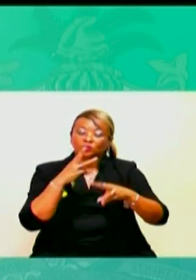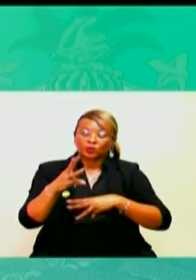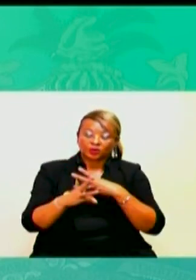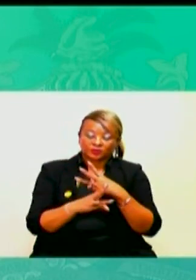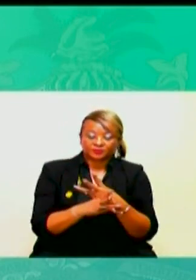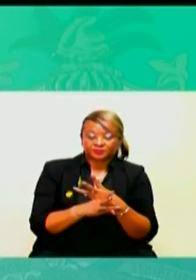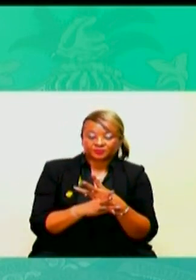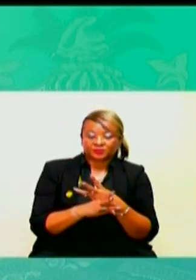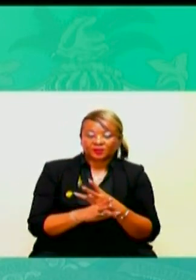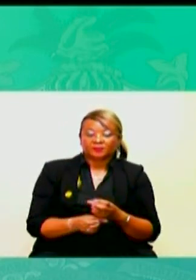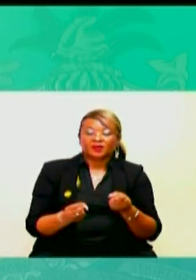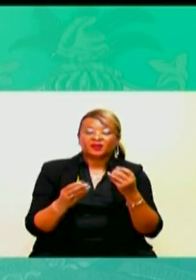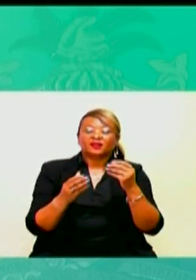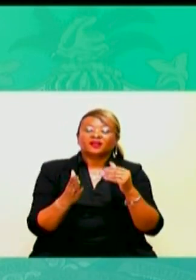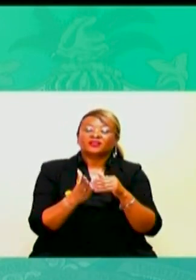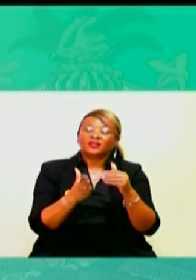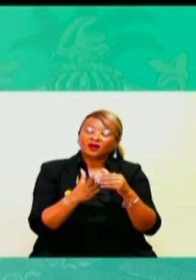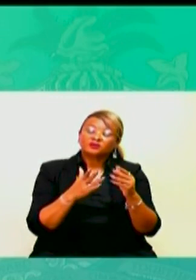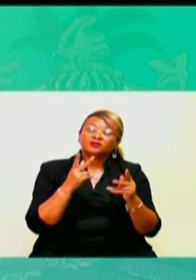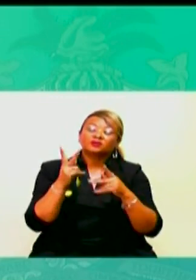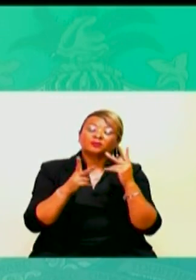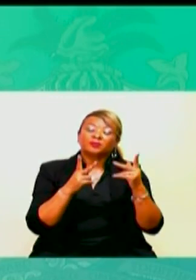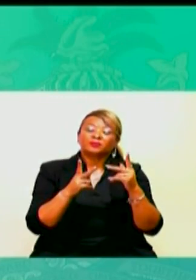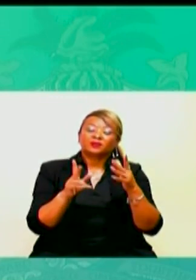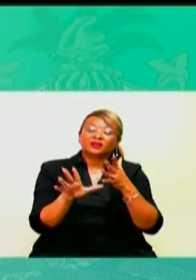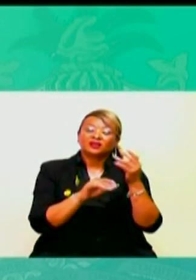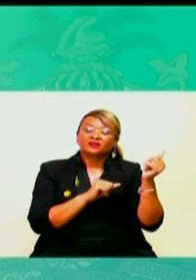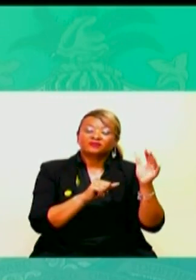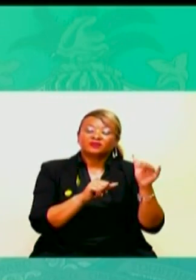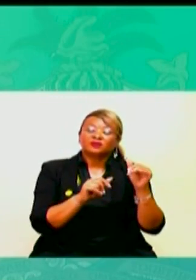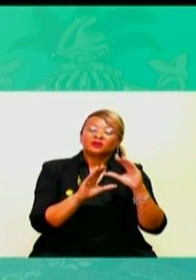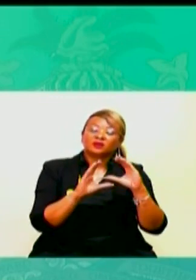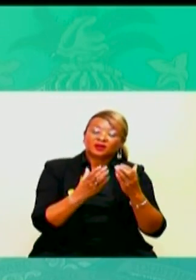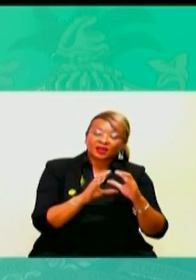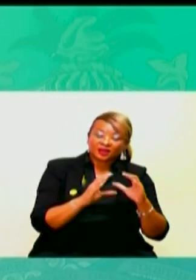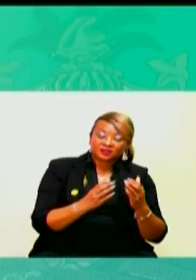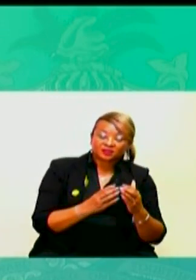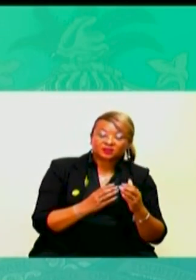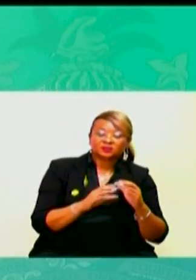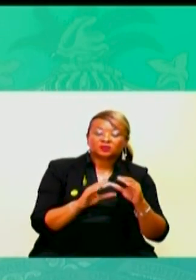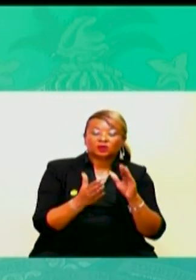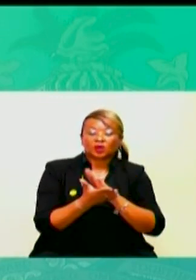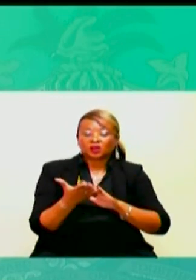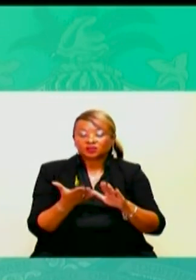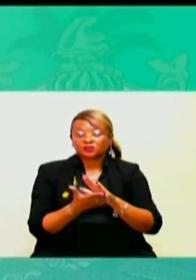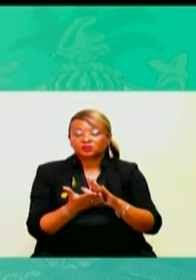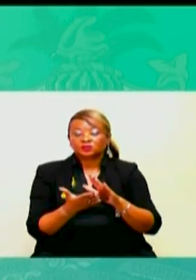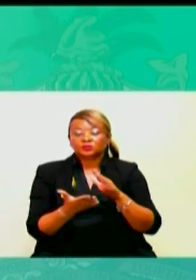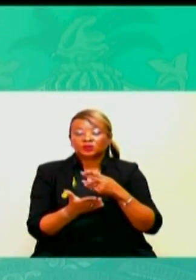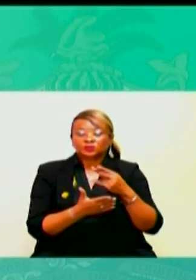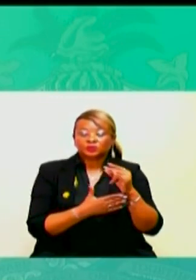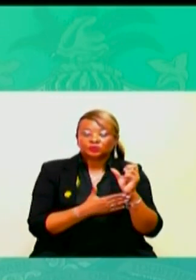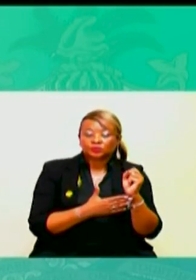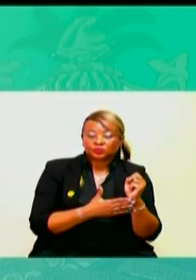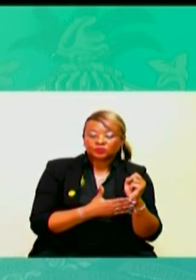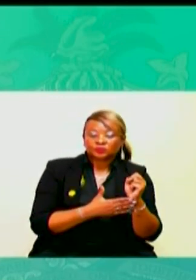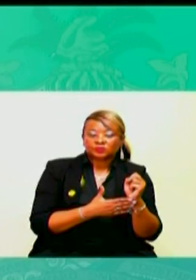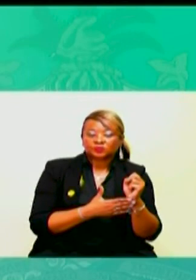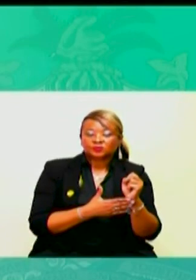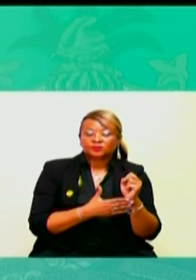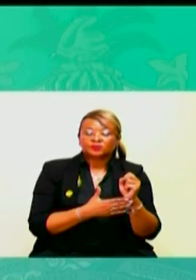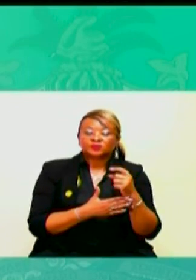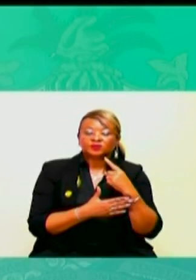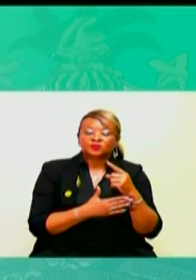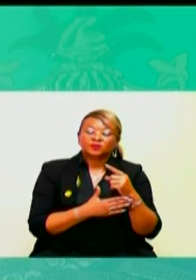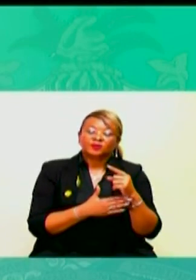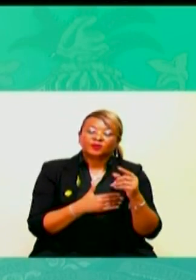many thousands of graduates leaving high school for the workforce, it is encouraging to see that the Bahamas economy is showing signs of recovery,